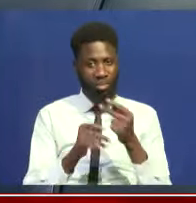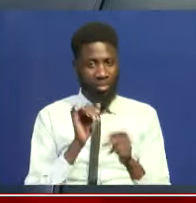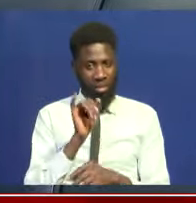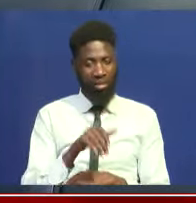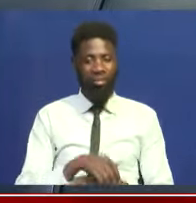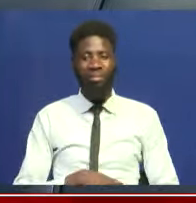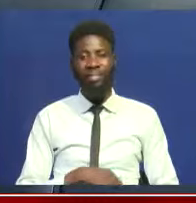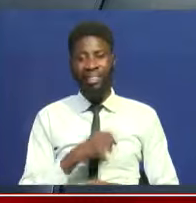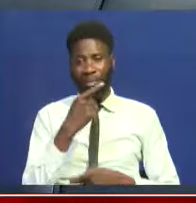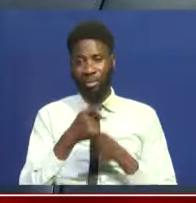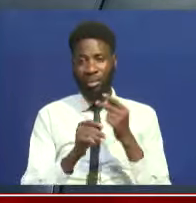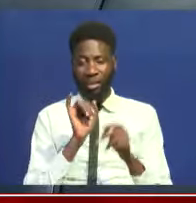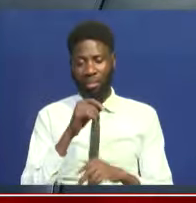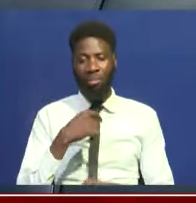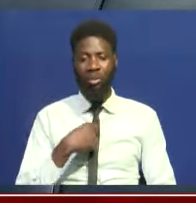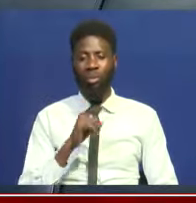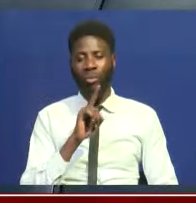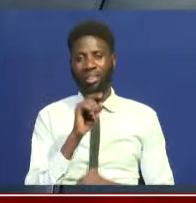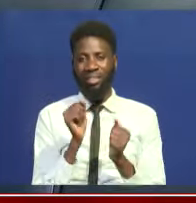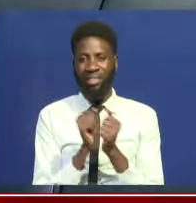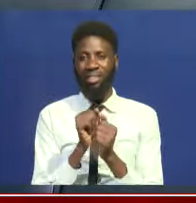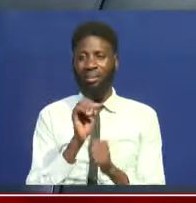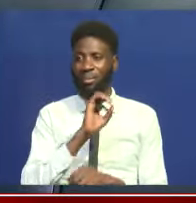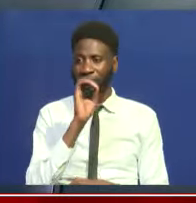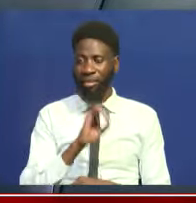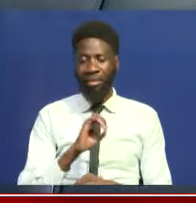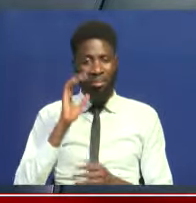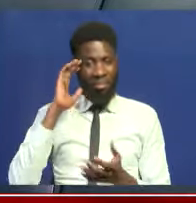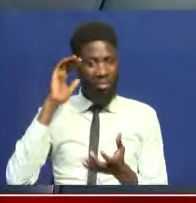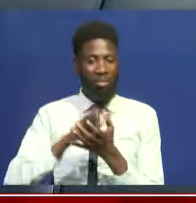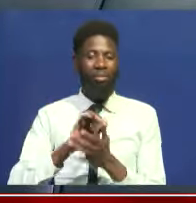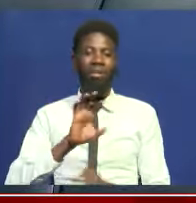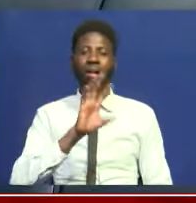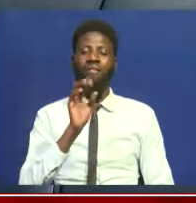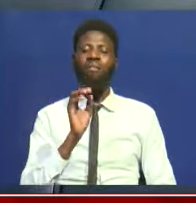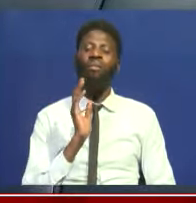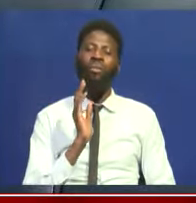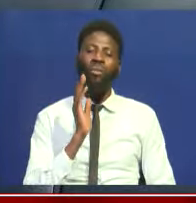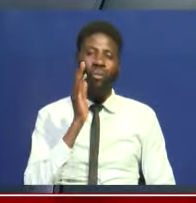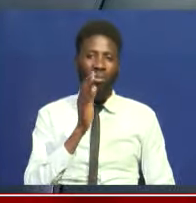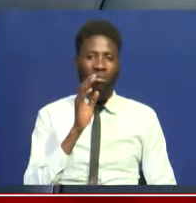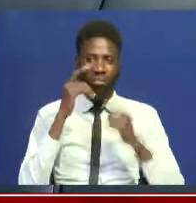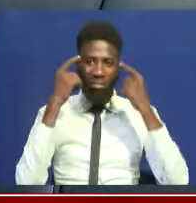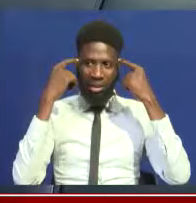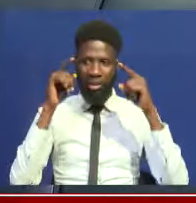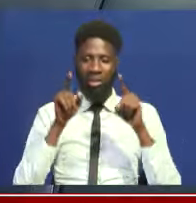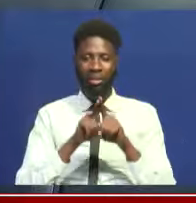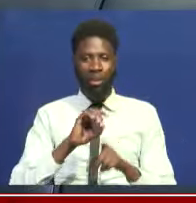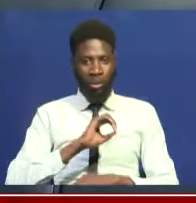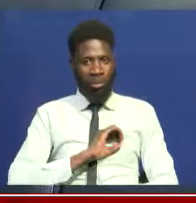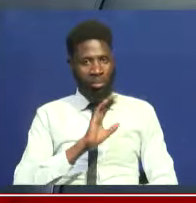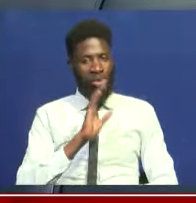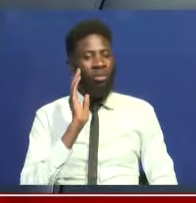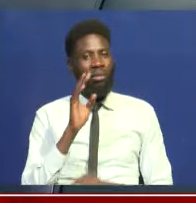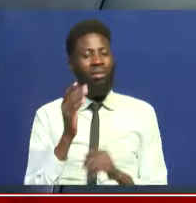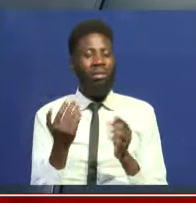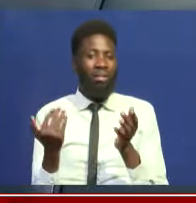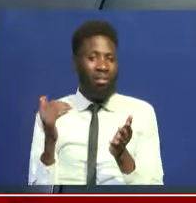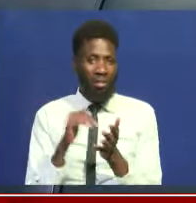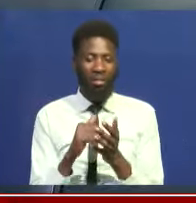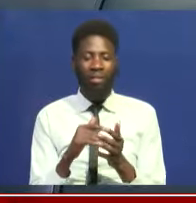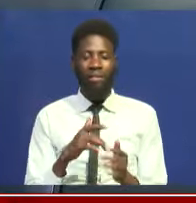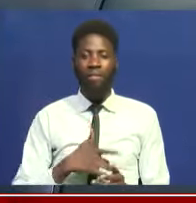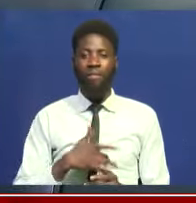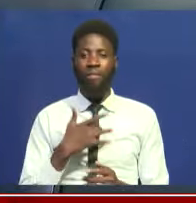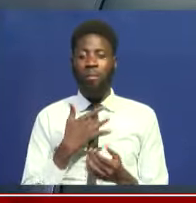I'm 110% confident Africa's going to succeed on, and that it's going to own. And again, I think importantly, it's